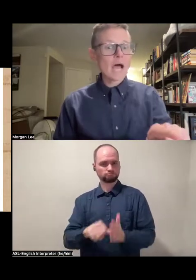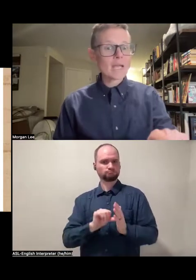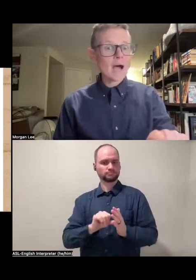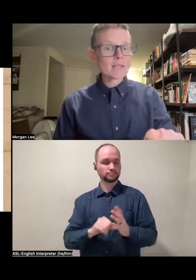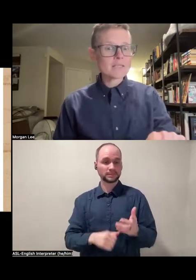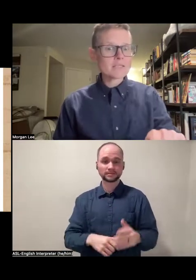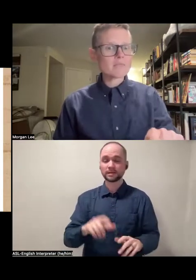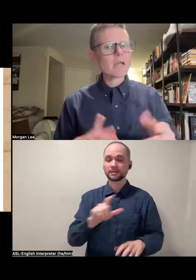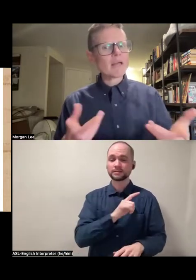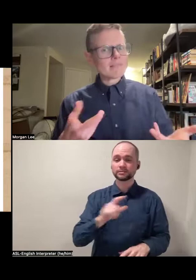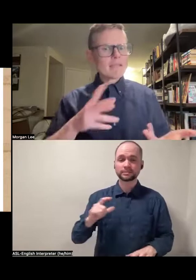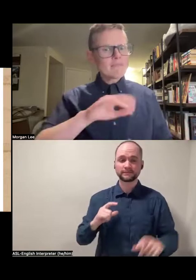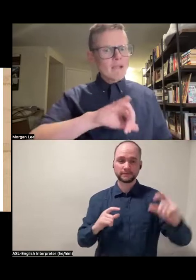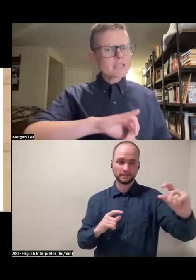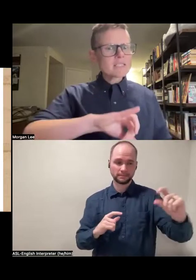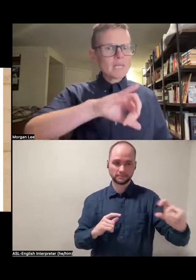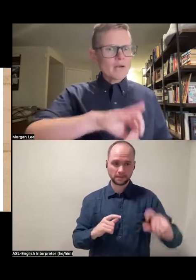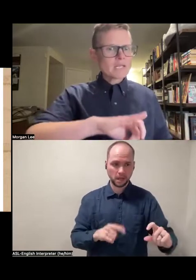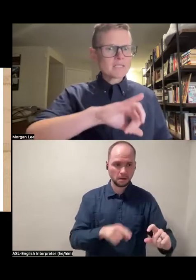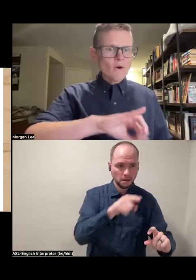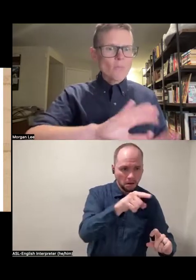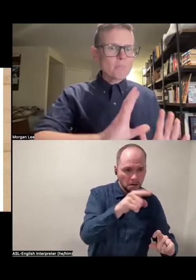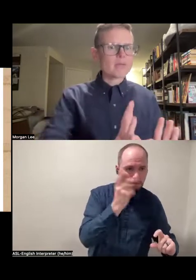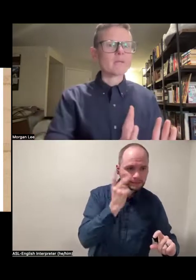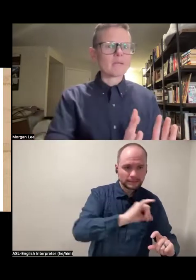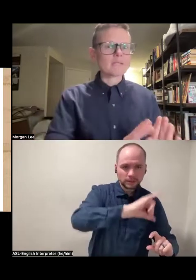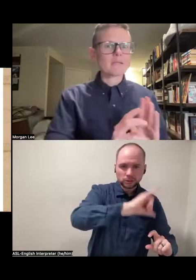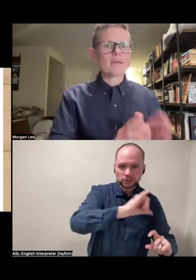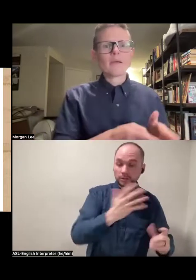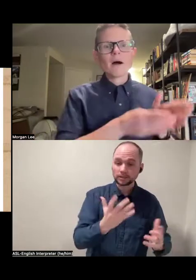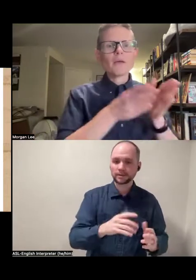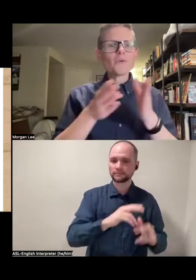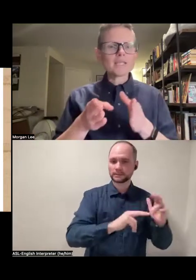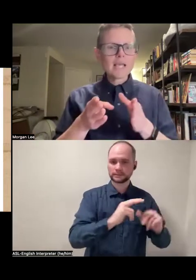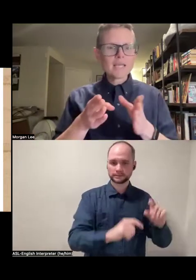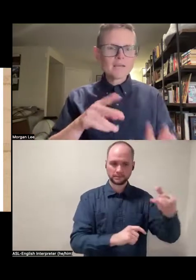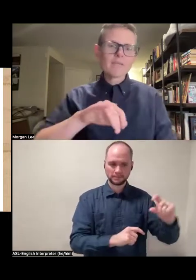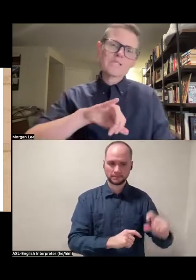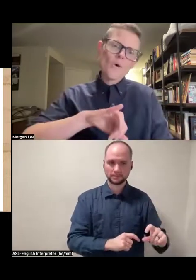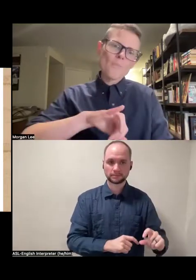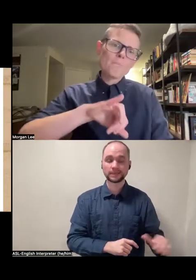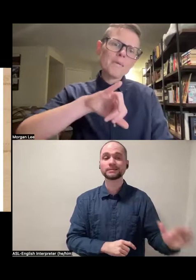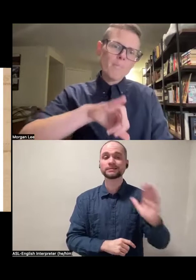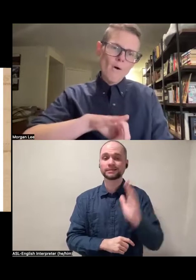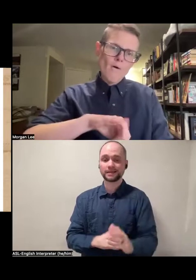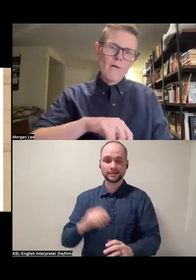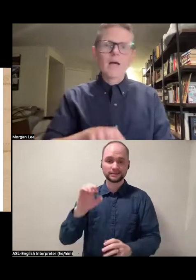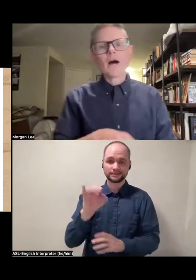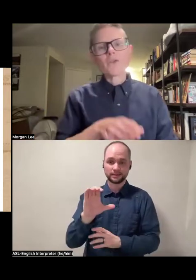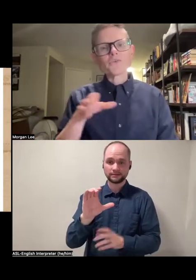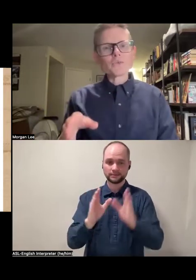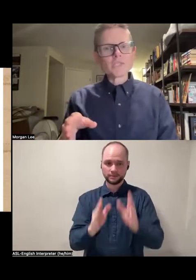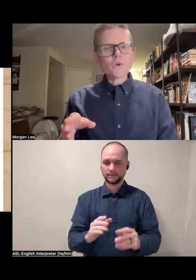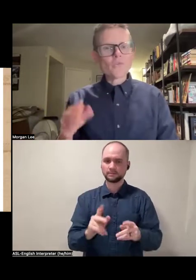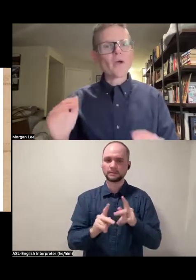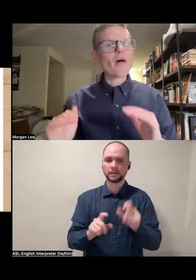those icons, they've got similarities. They're all buildings. Under executive, it's all people.